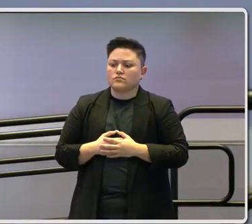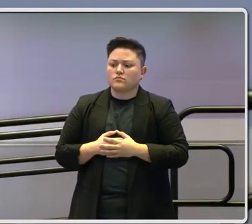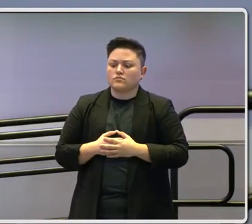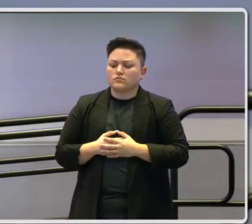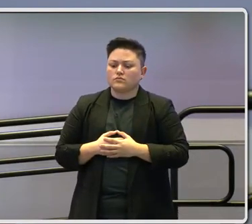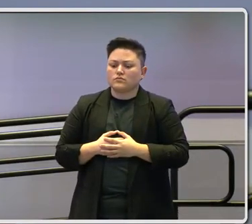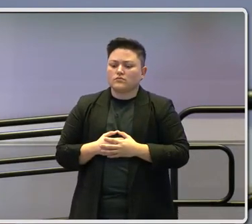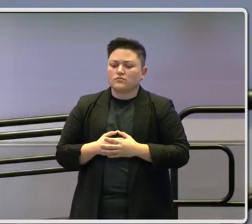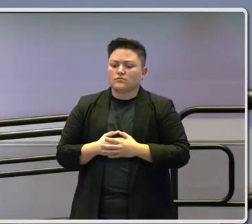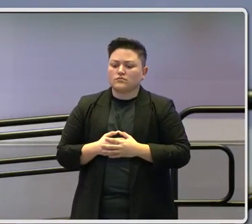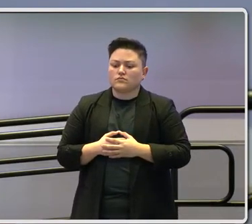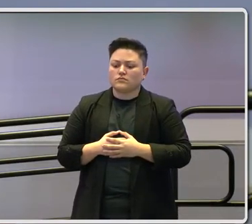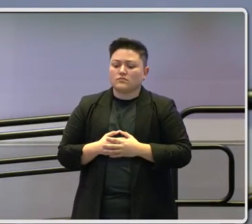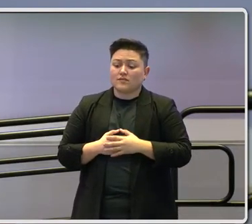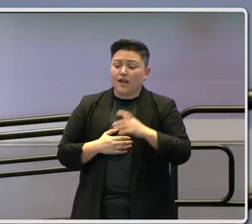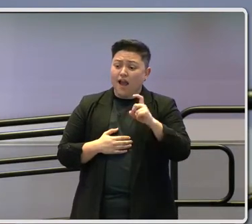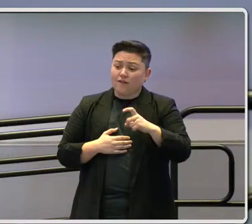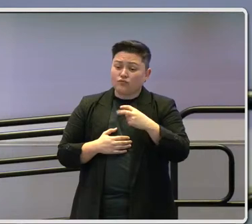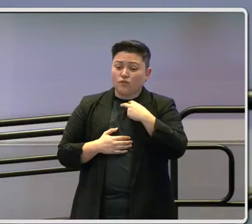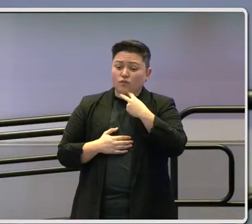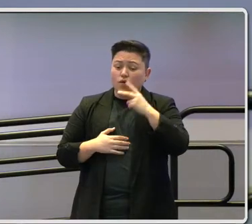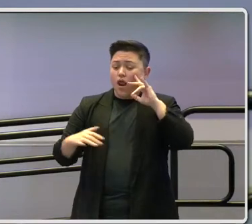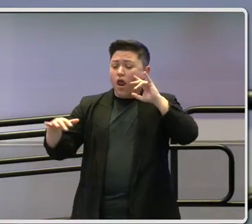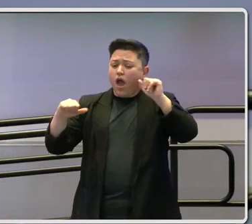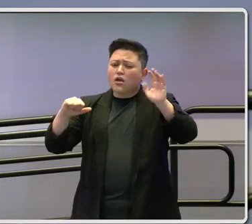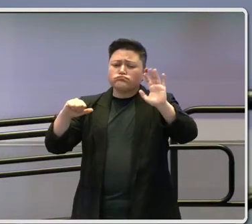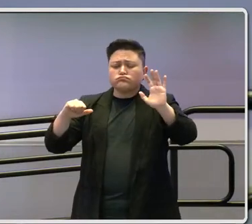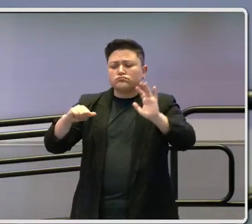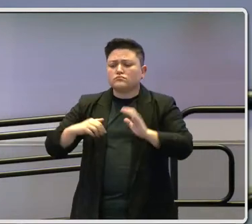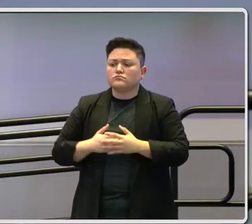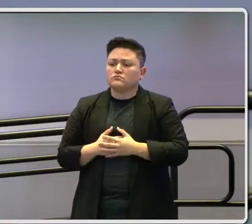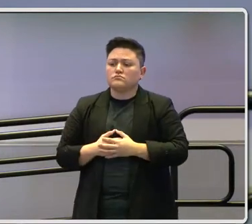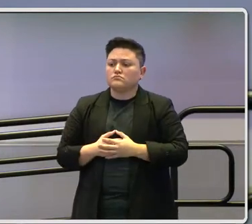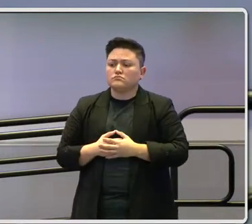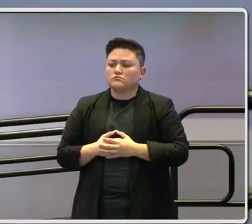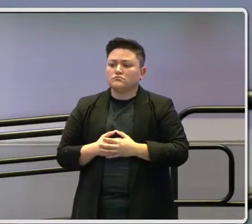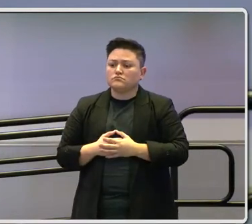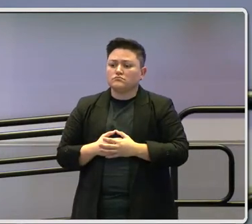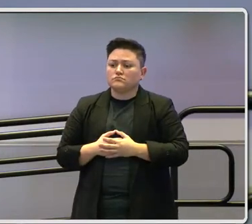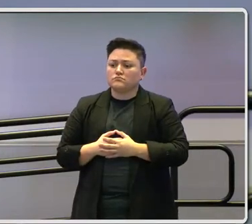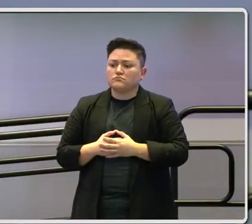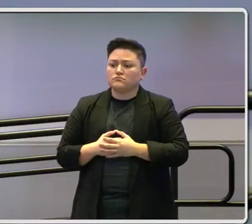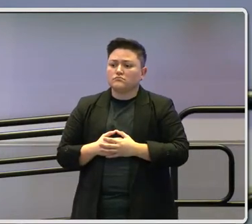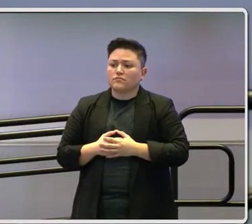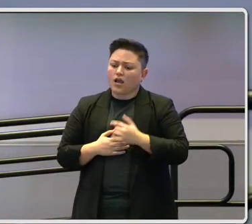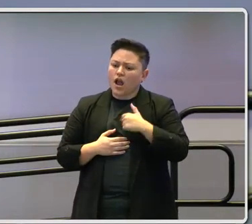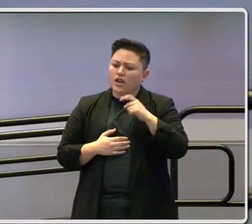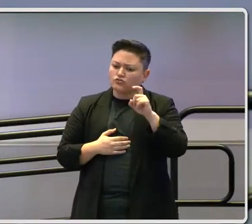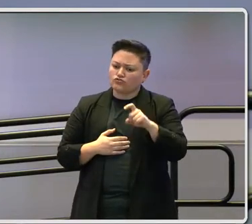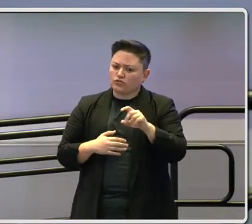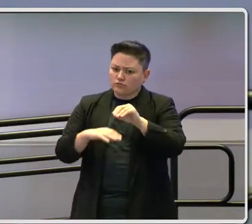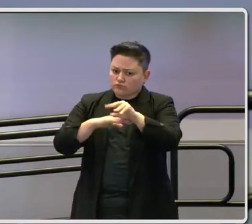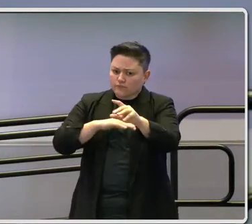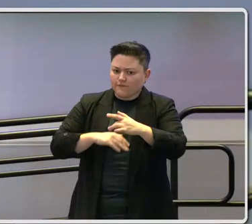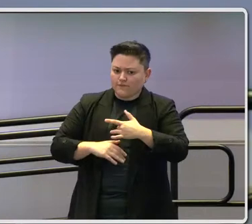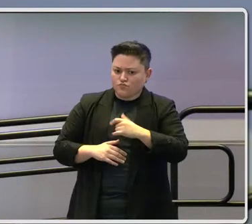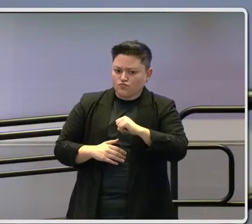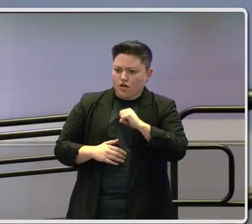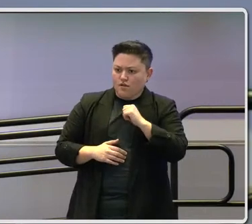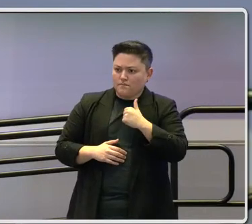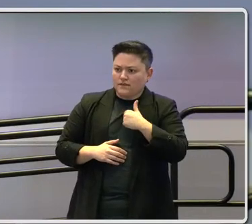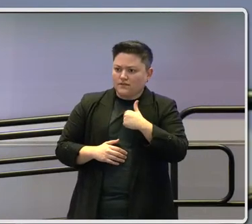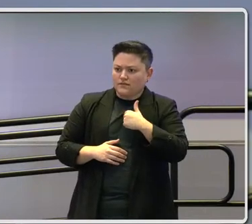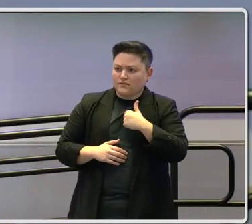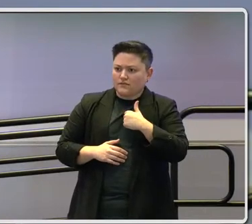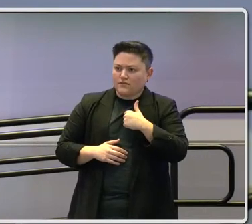or have to talk real loud when you see me passing. I ought to make you proud, I say. It's the